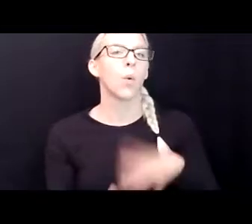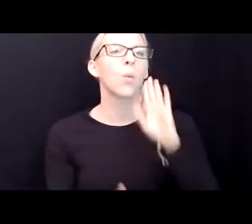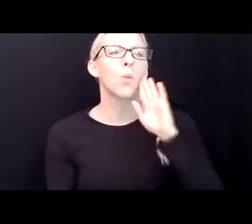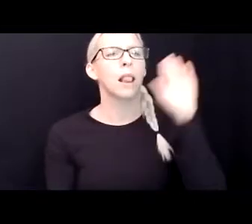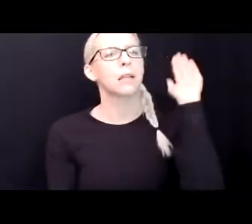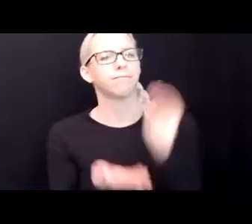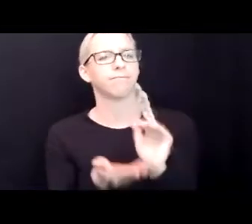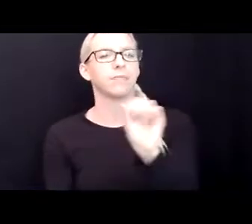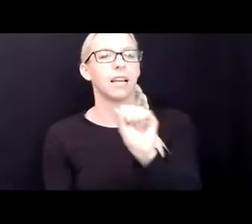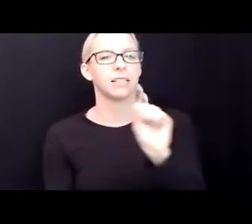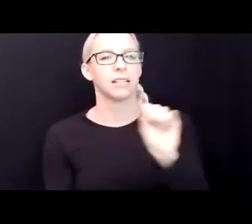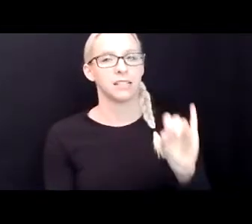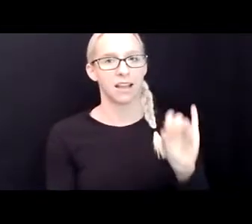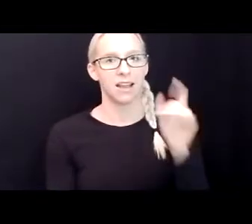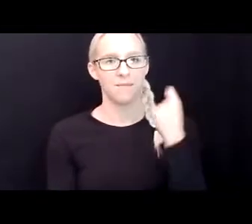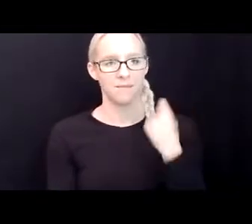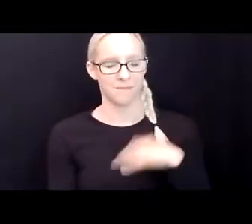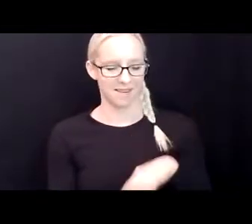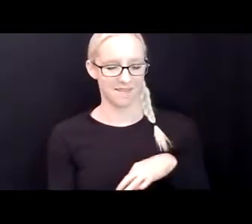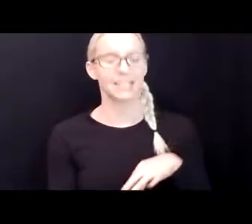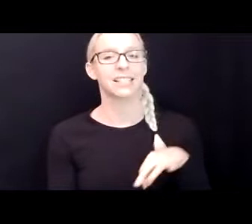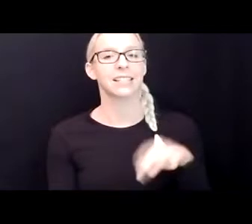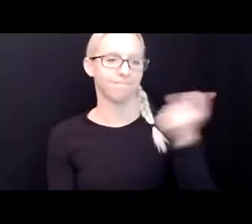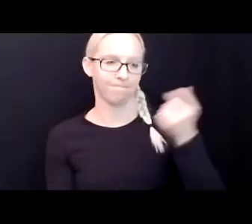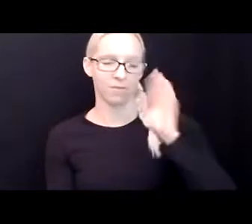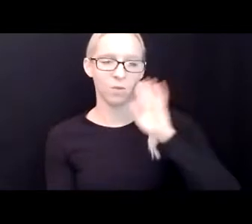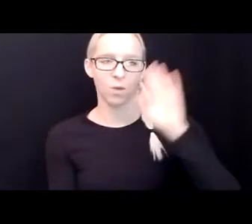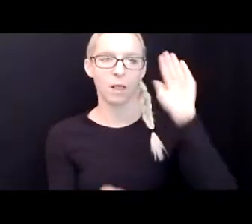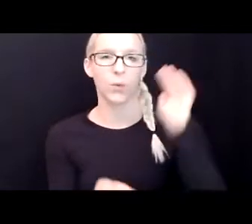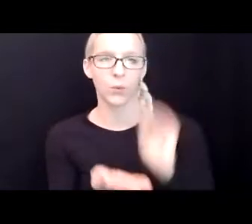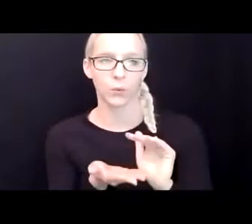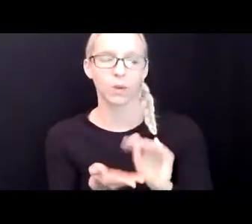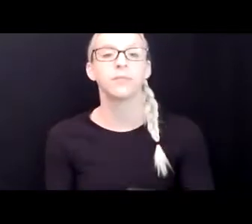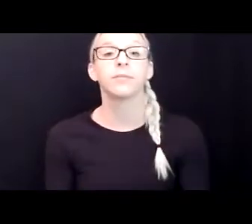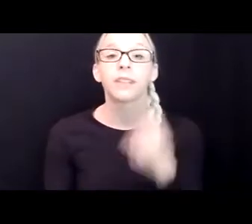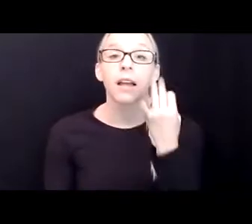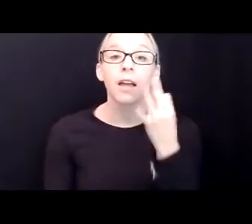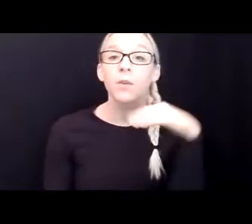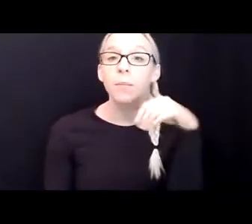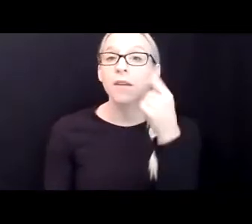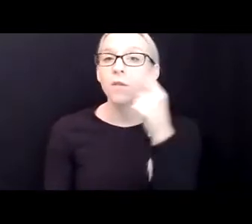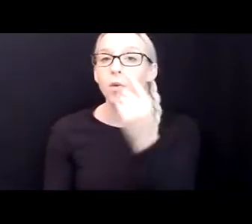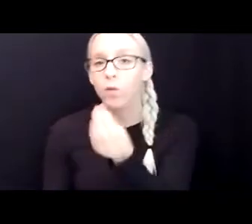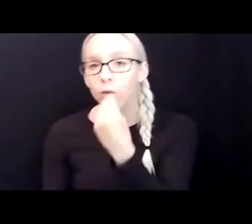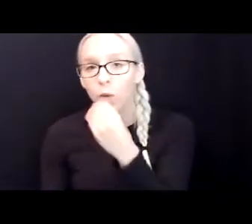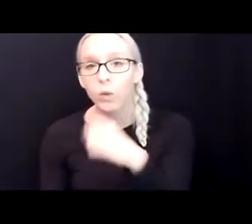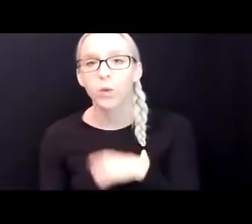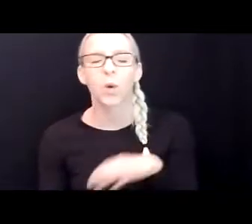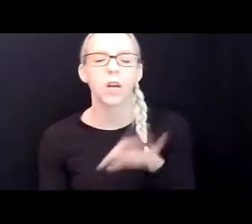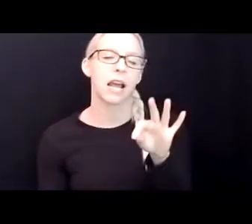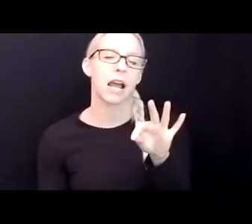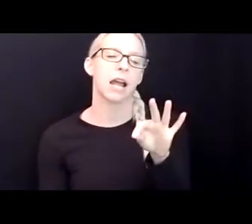benefit. Catherine mentioned this a little bit in her discussion. If you pay for food or any of those 9 shelter expenses,